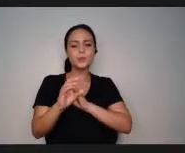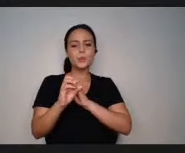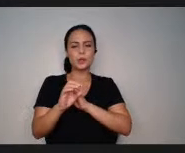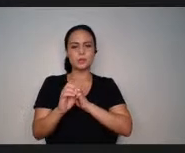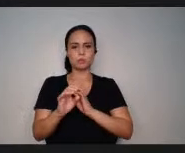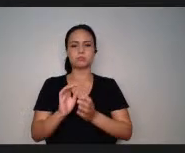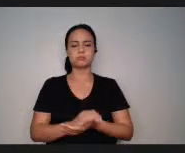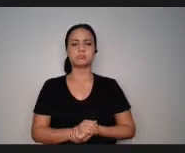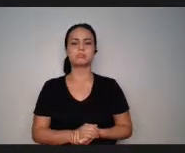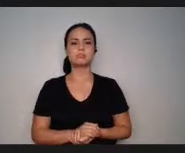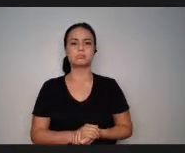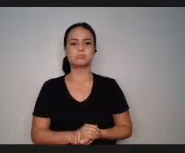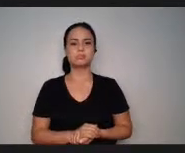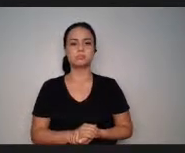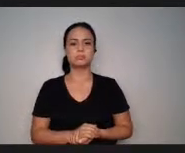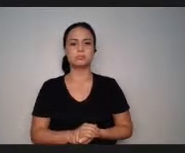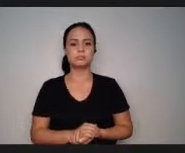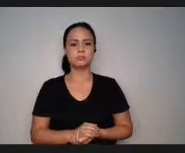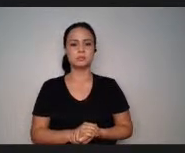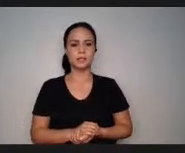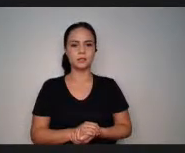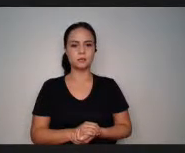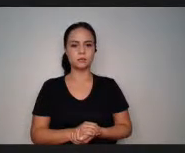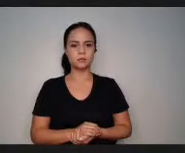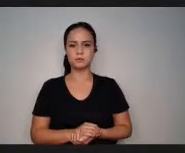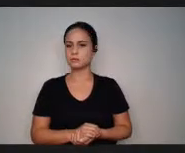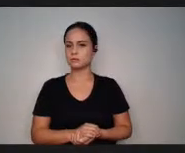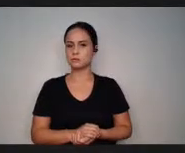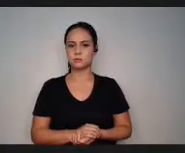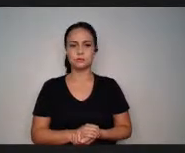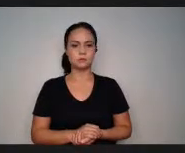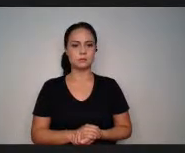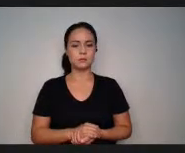with not a lot of formal education.